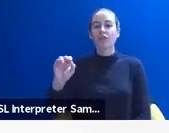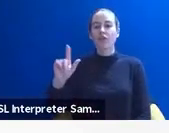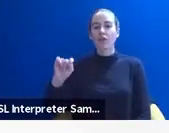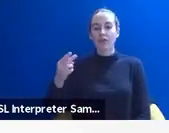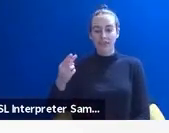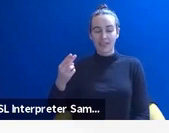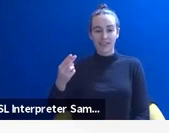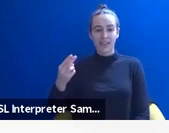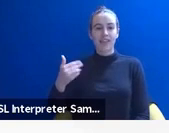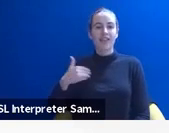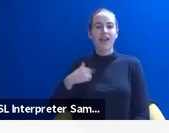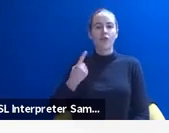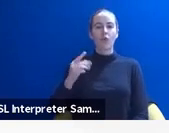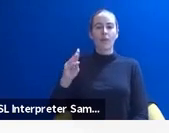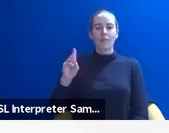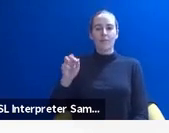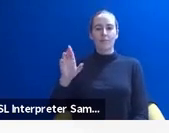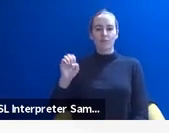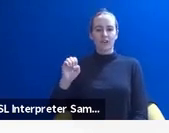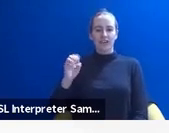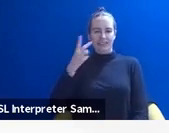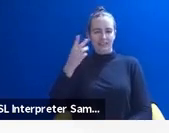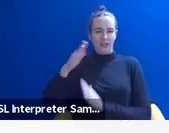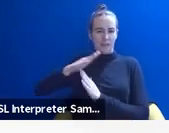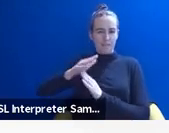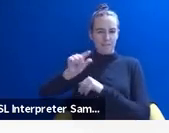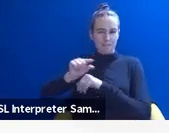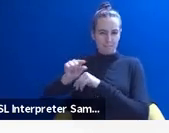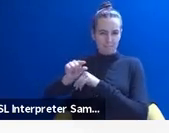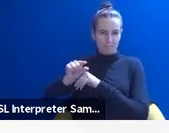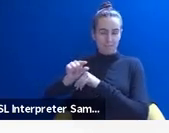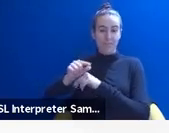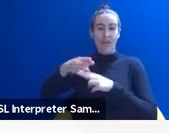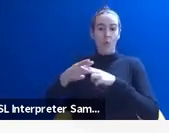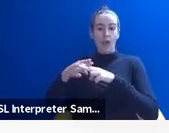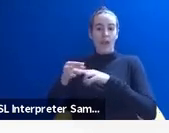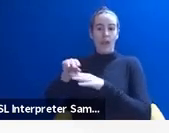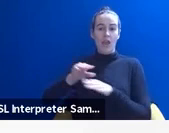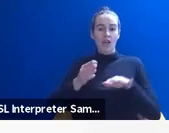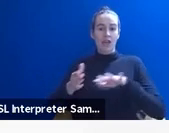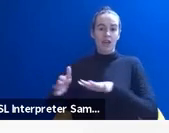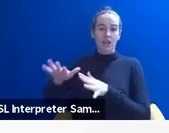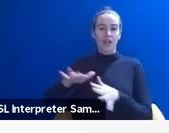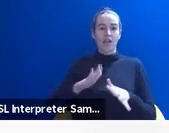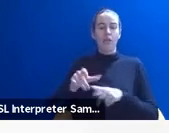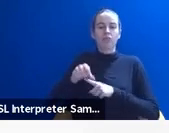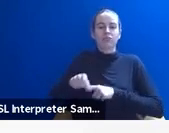carbonate crystals called otoconia sitting on top. As the weight of the crystals shift, it stimulates the hair cells